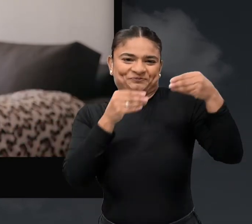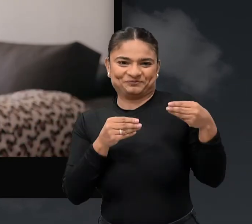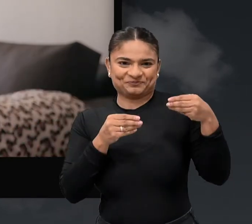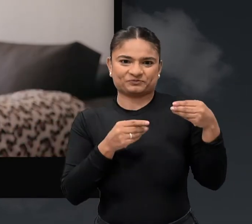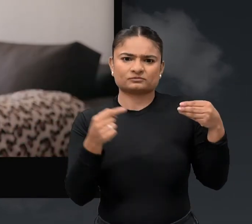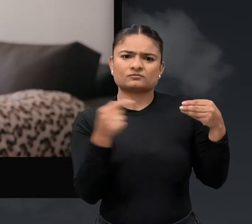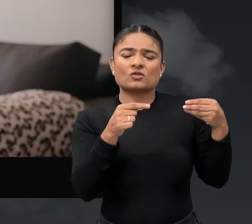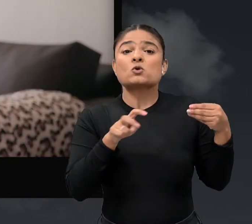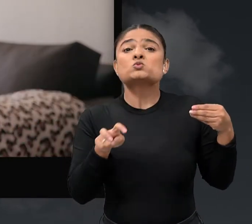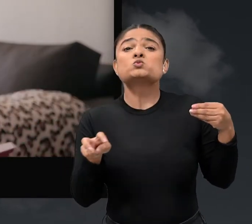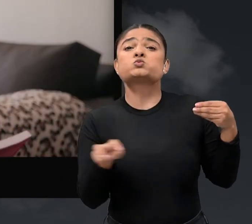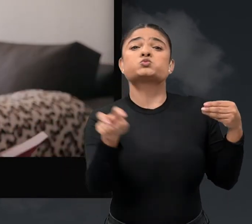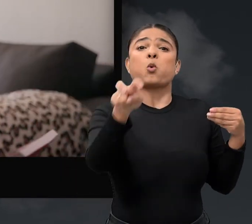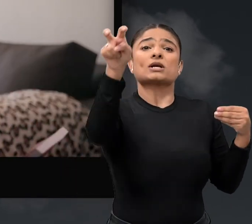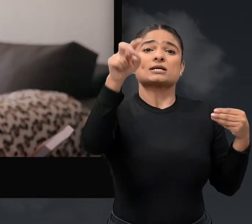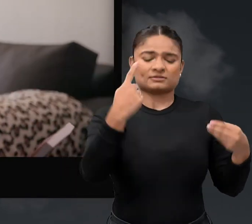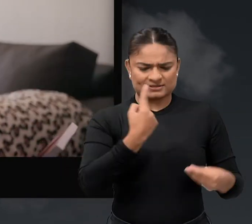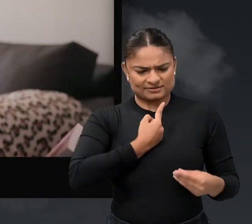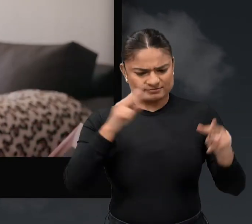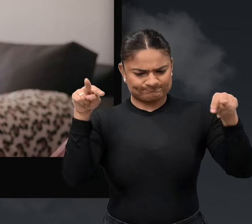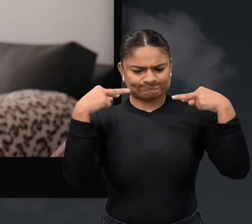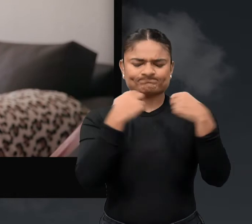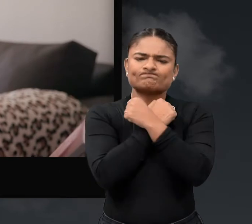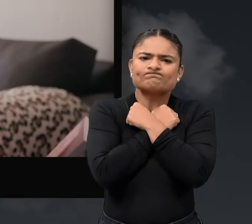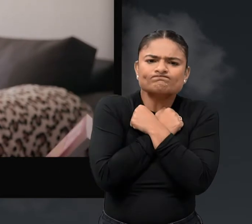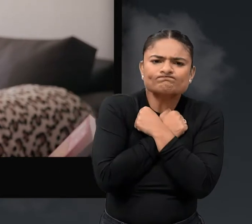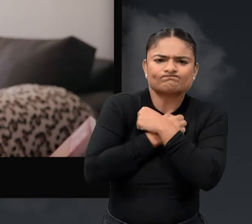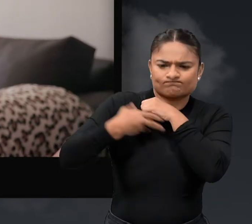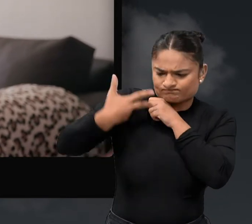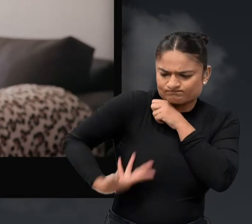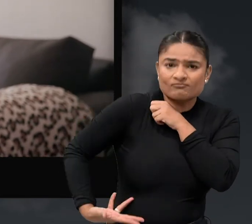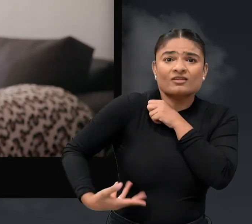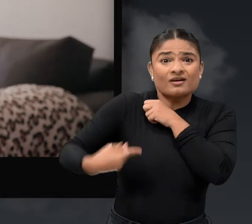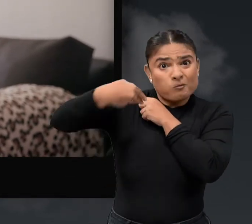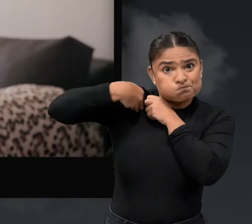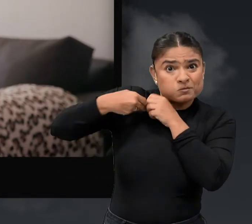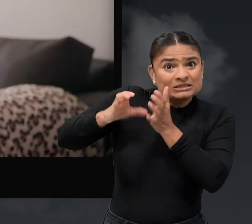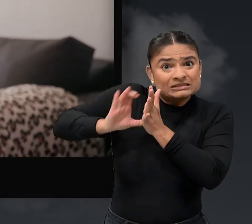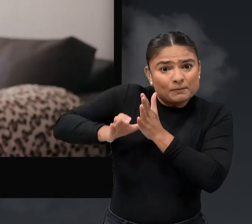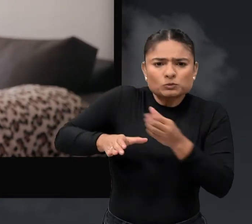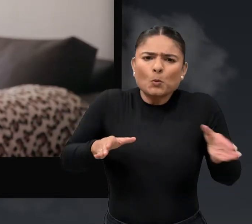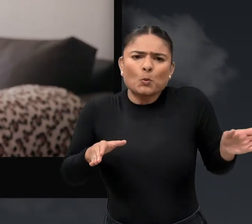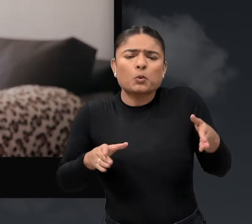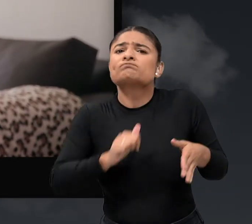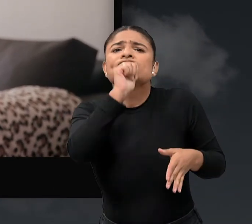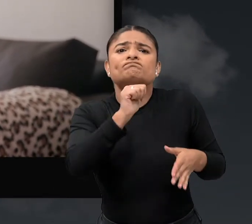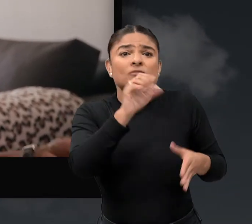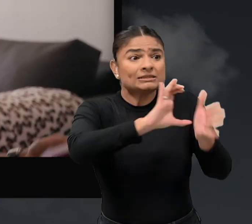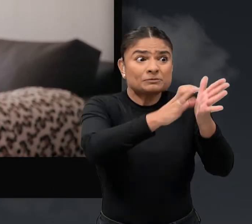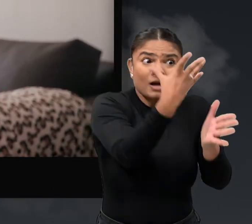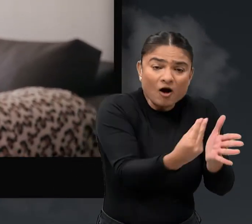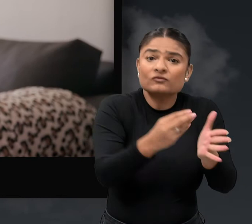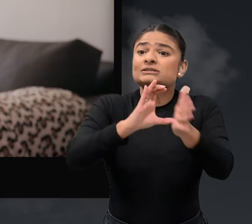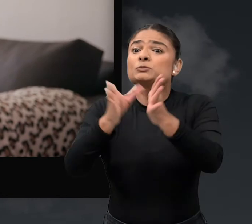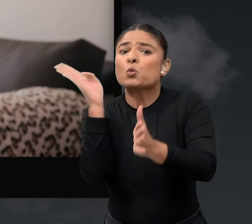which is a journey really of self-love and living a fruitful life with or without a disability. If I had a disability, I